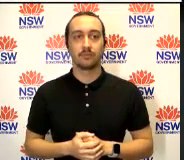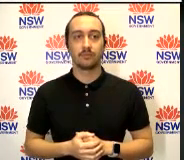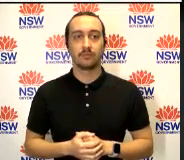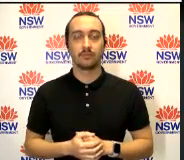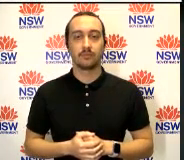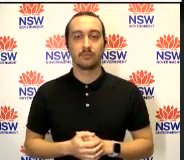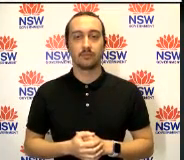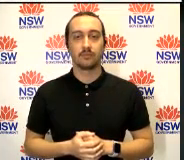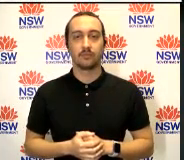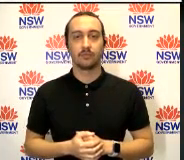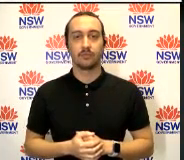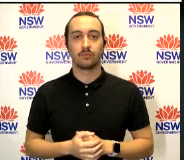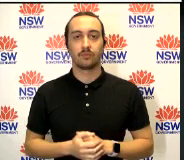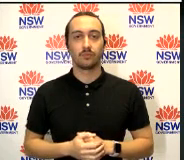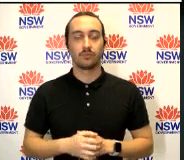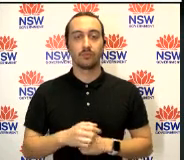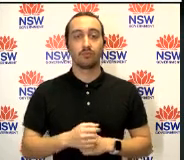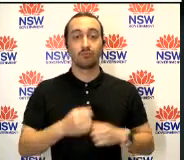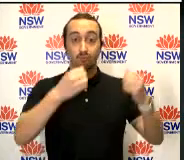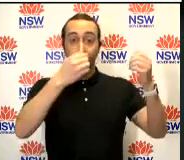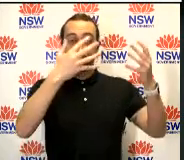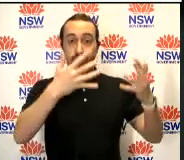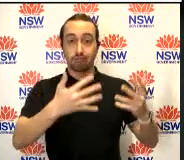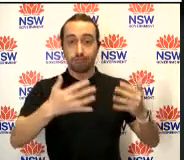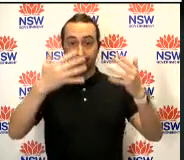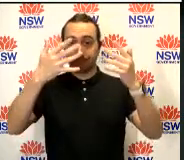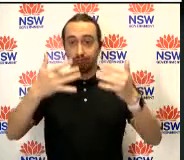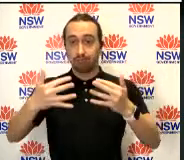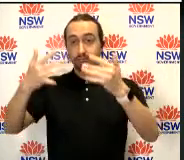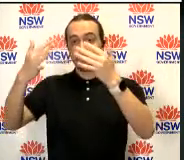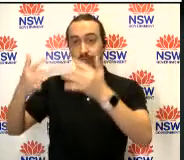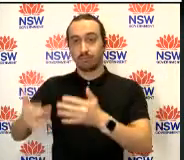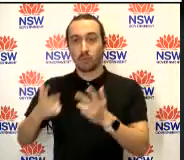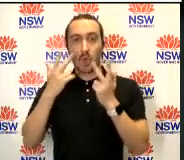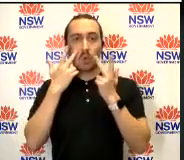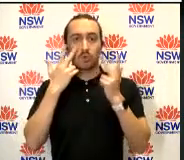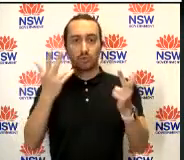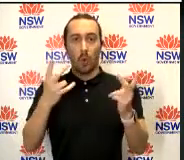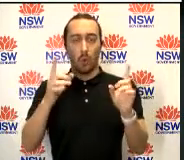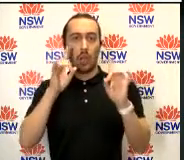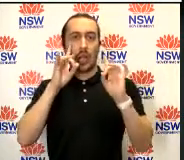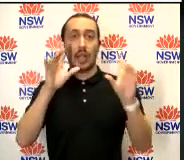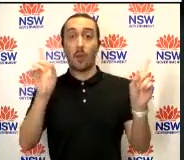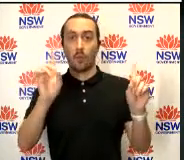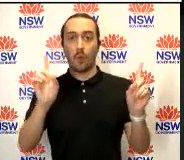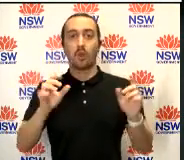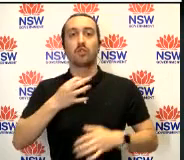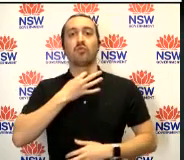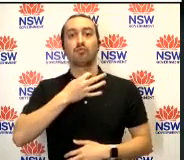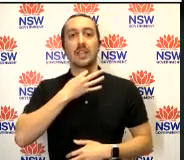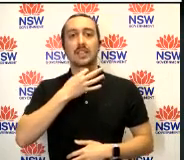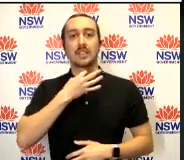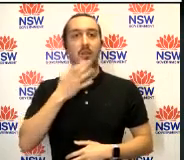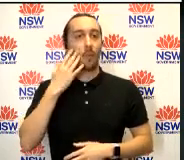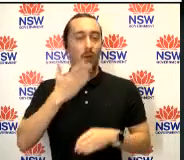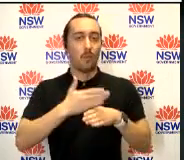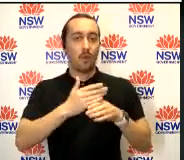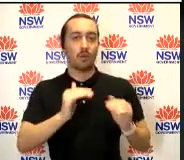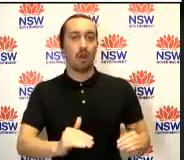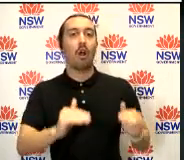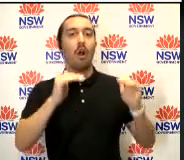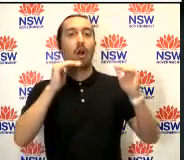As you can see, these statistics speak for themselves and clearly shows the magnitude of the risk associated with working at heights, especially in